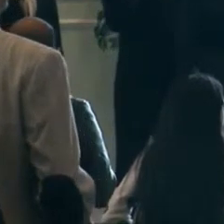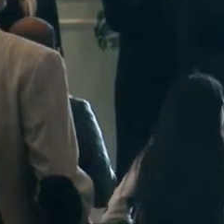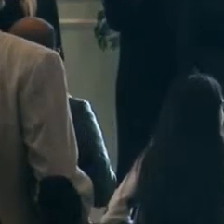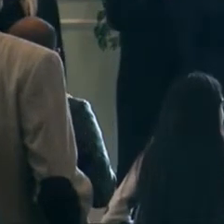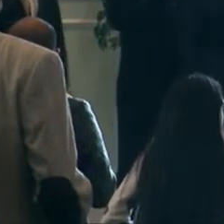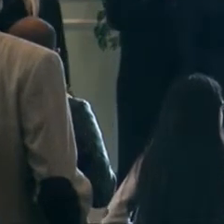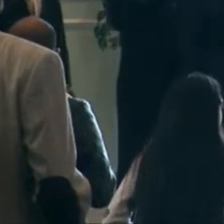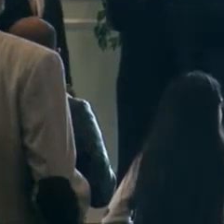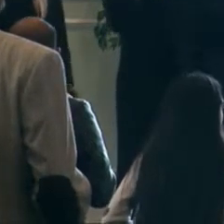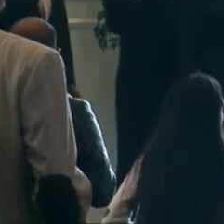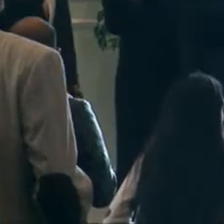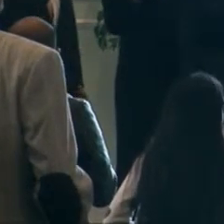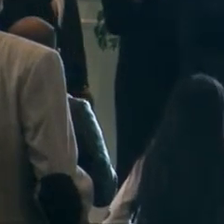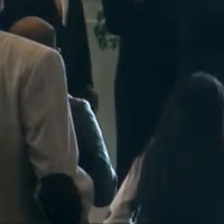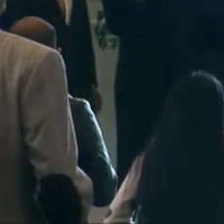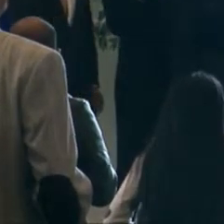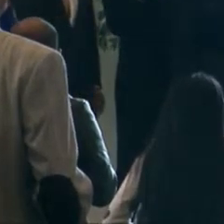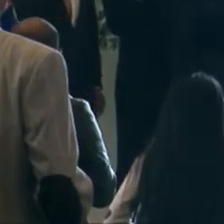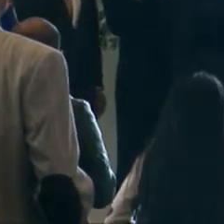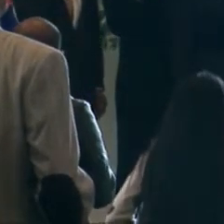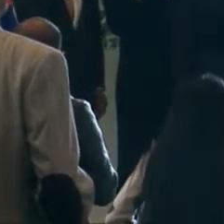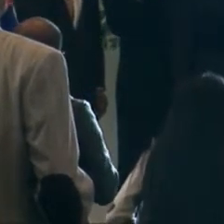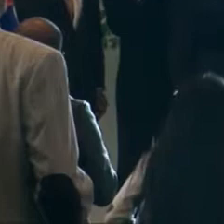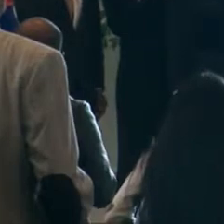to trust him